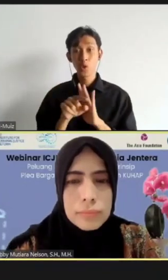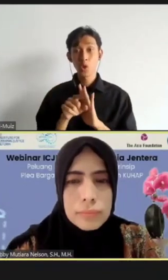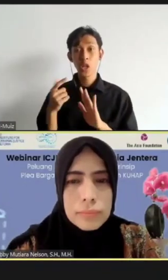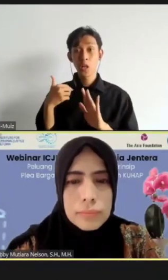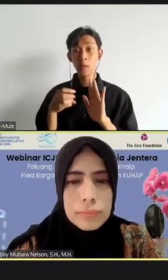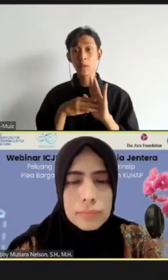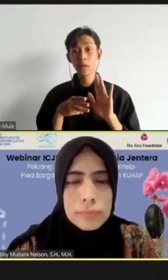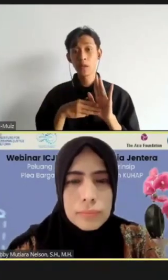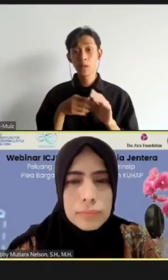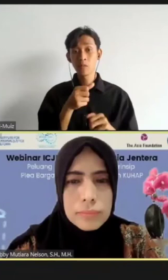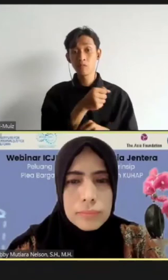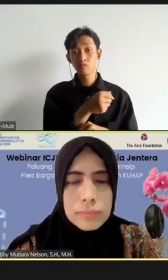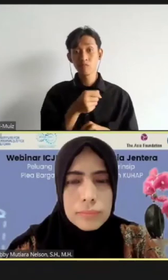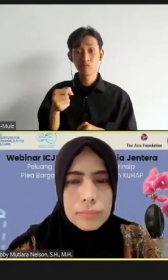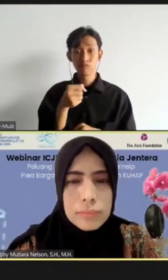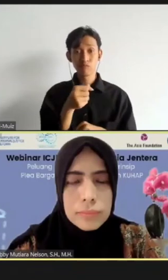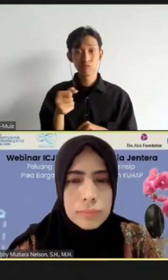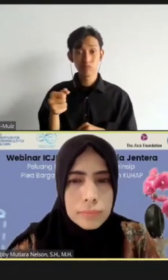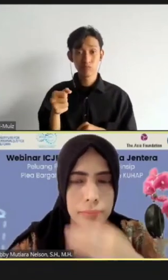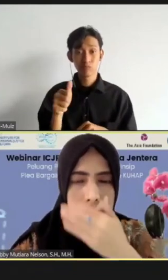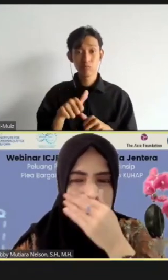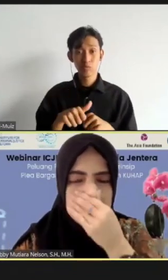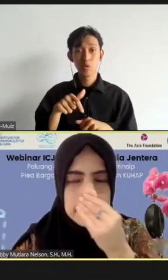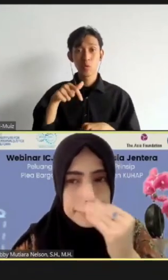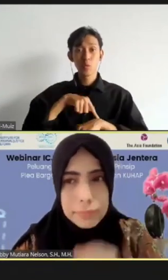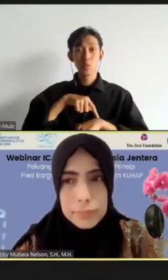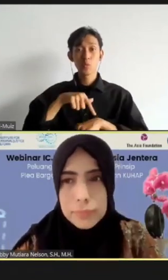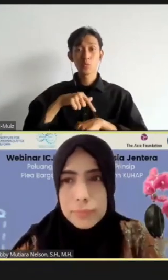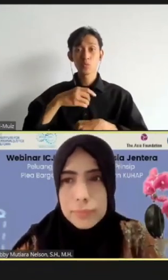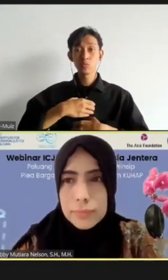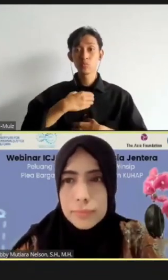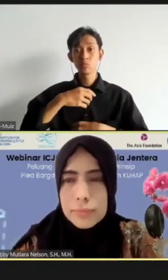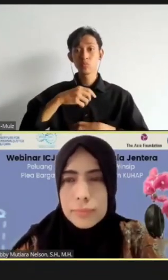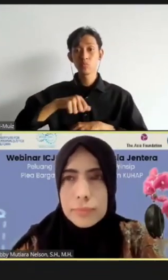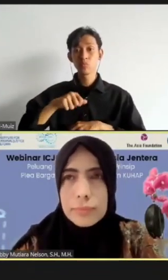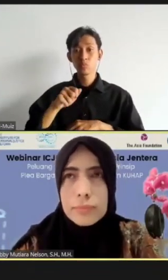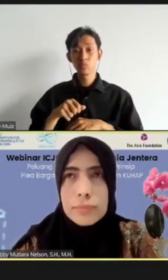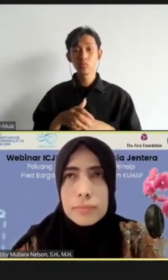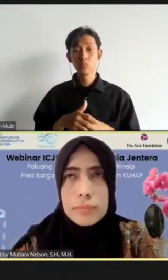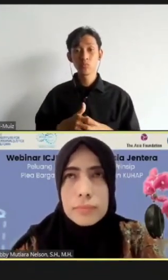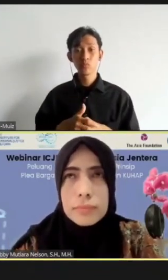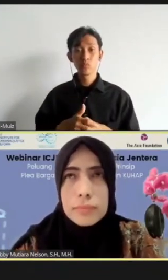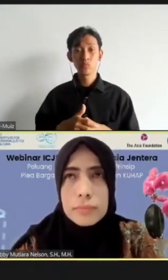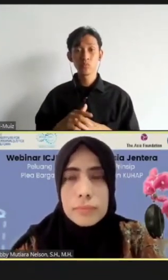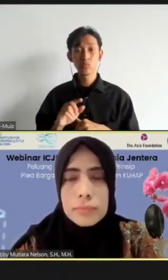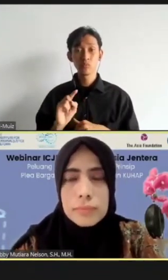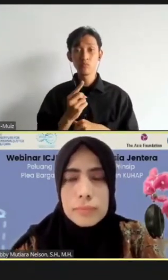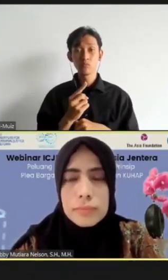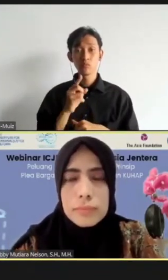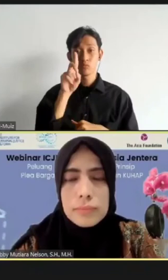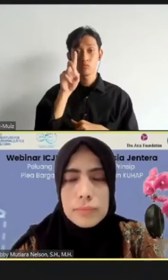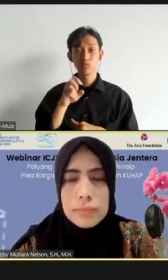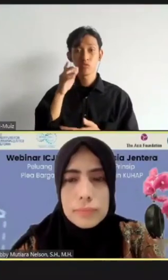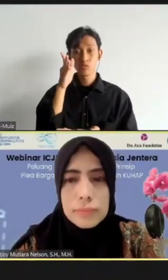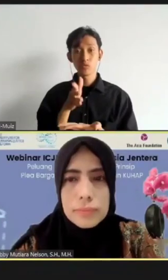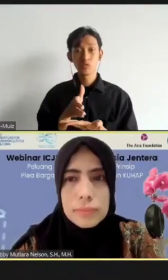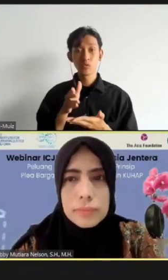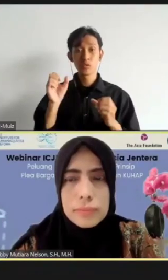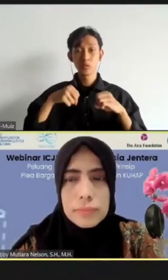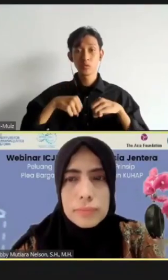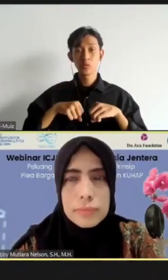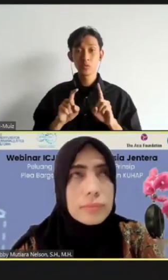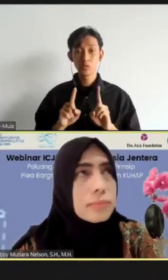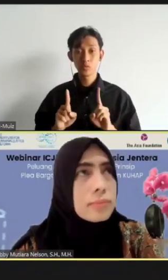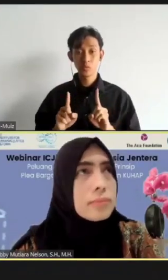David is arrested and he's charged or accused of the most serious type of robbery, first